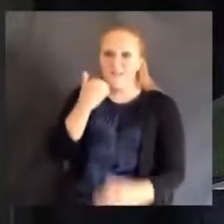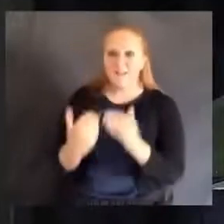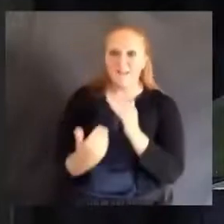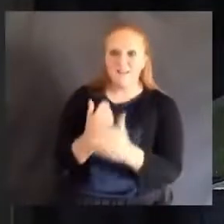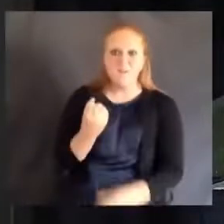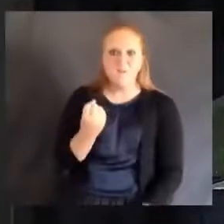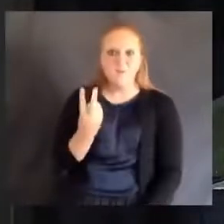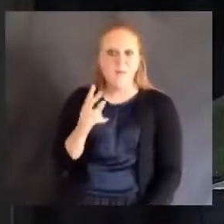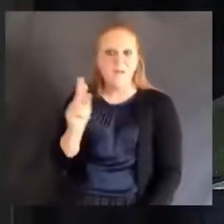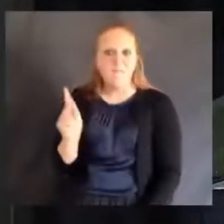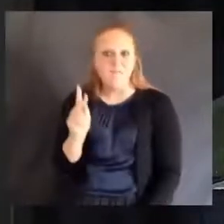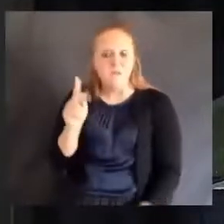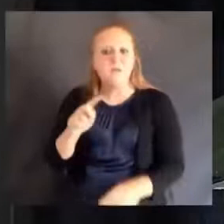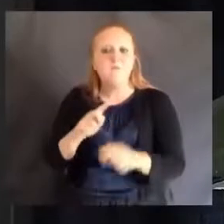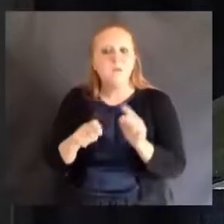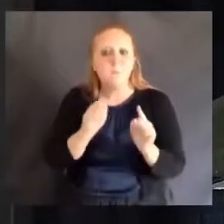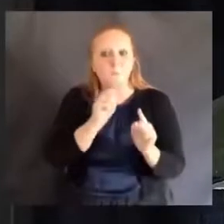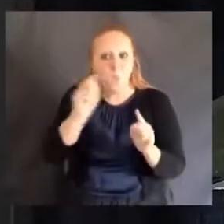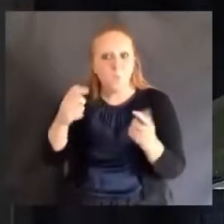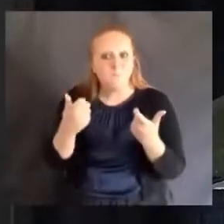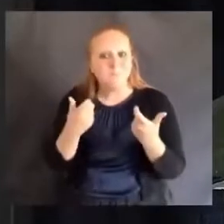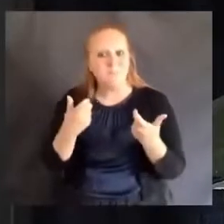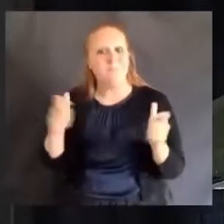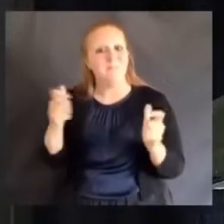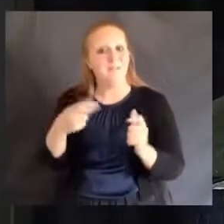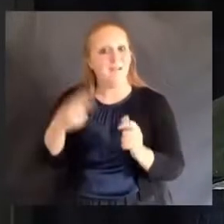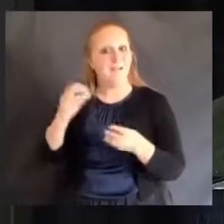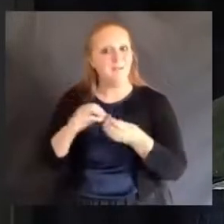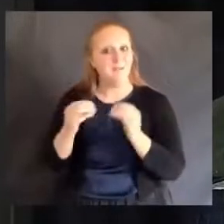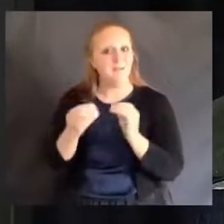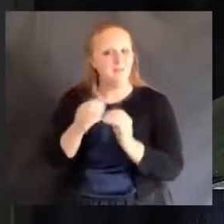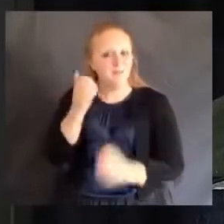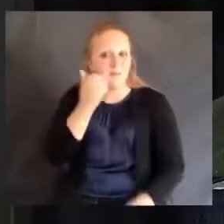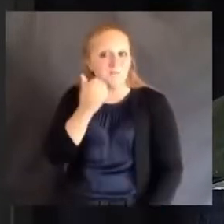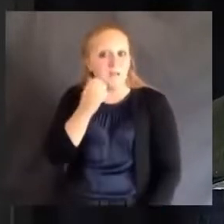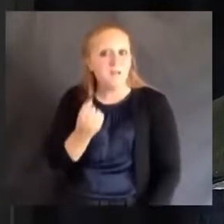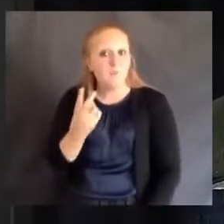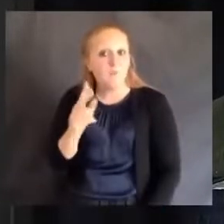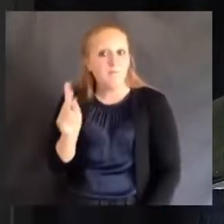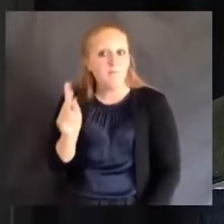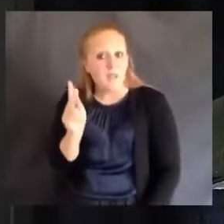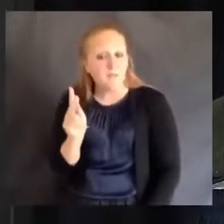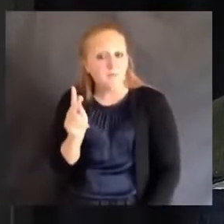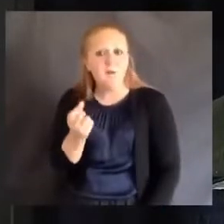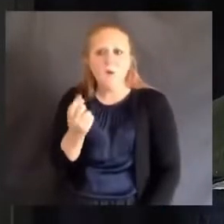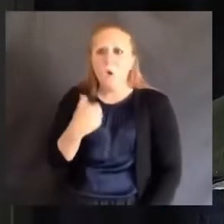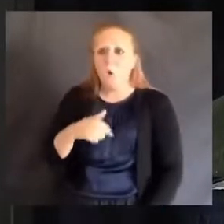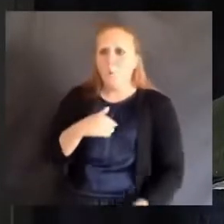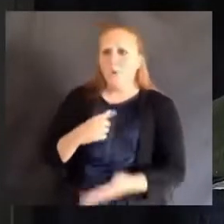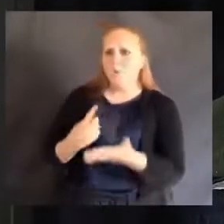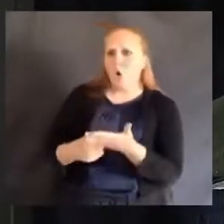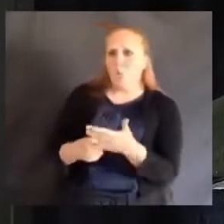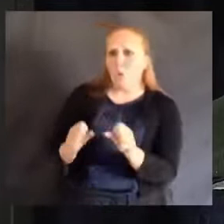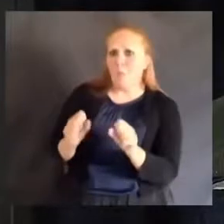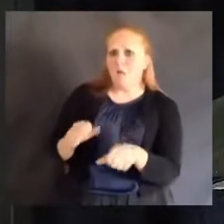from those impacted states daily. And the other issue is, because we did talk through the potential of a test, and it's something we're considering, but remember, a test